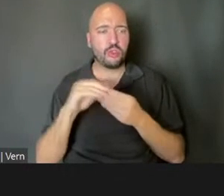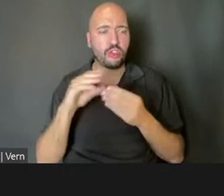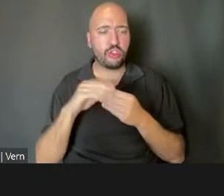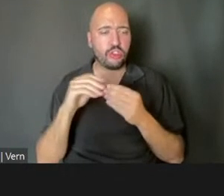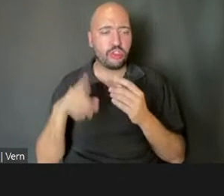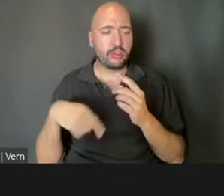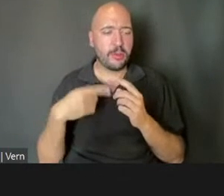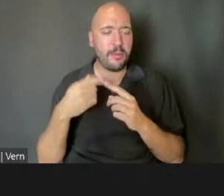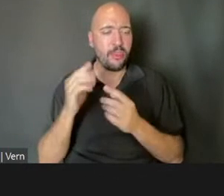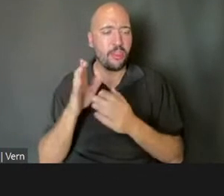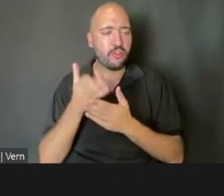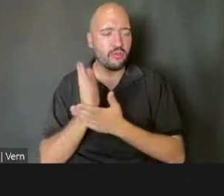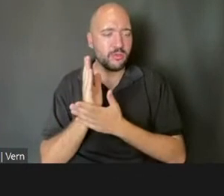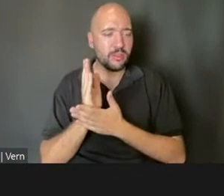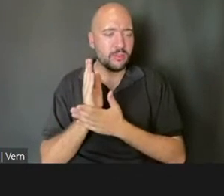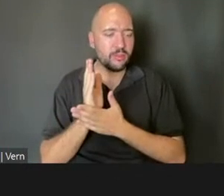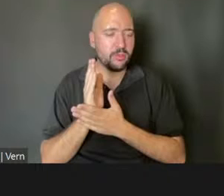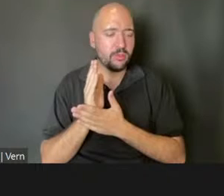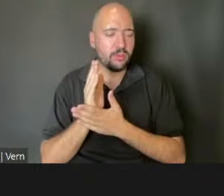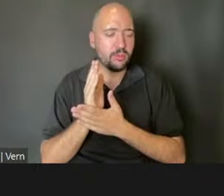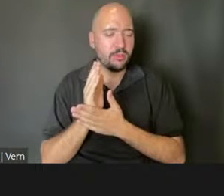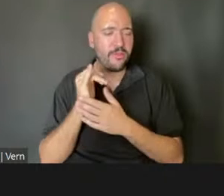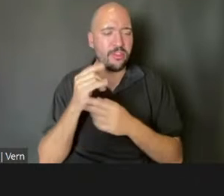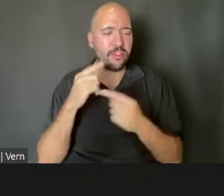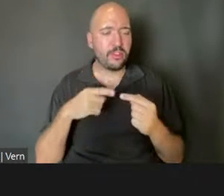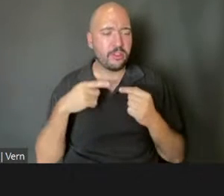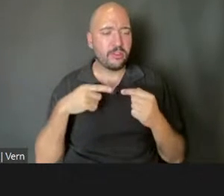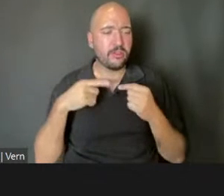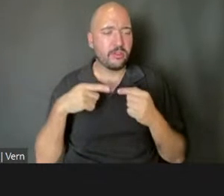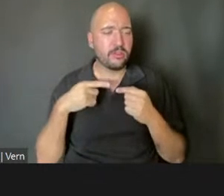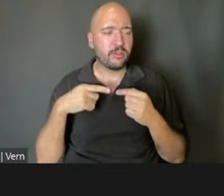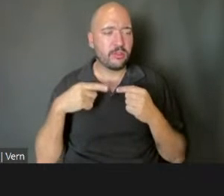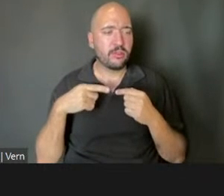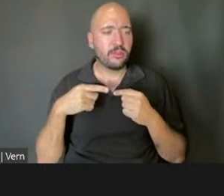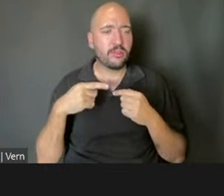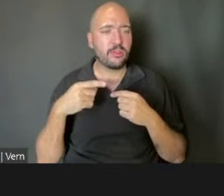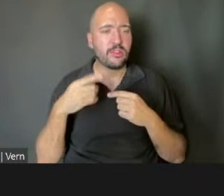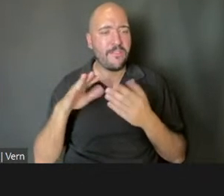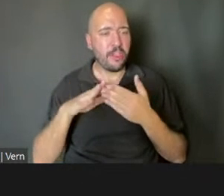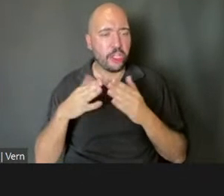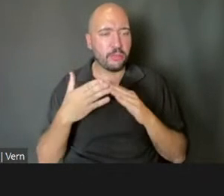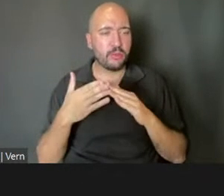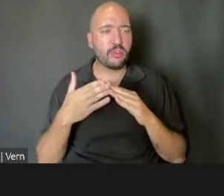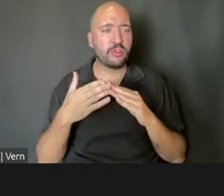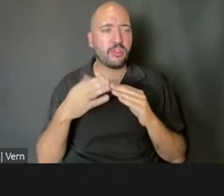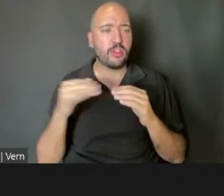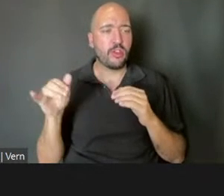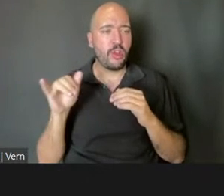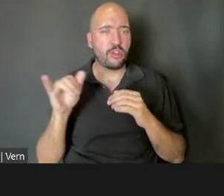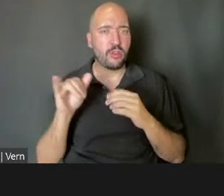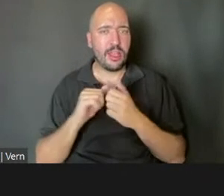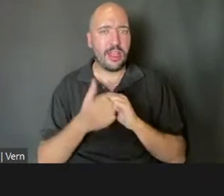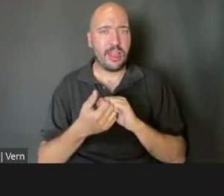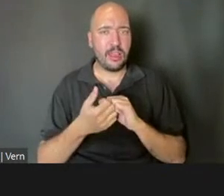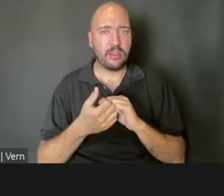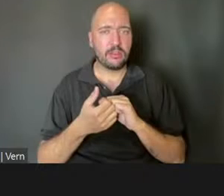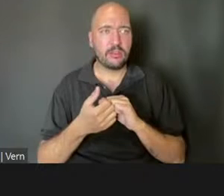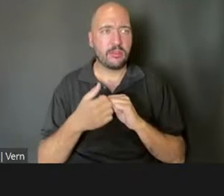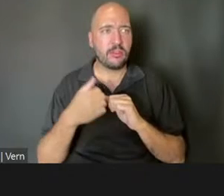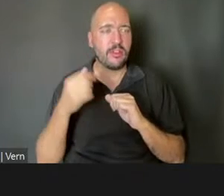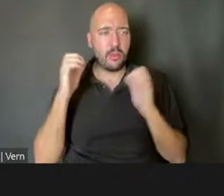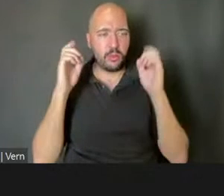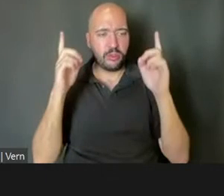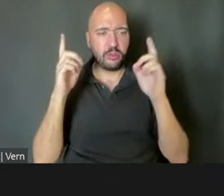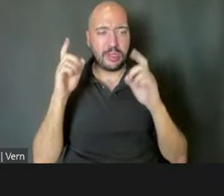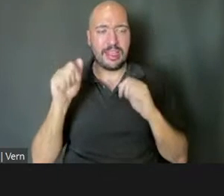about the rights, the struggle of the community, and also how the